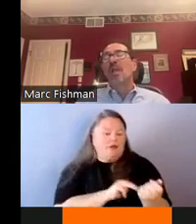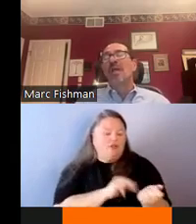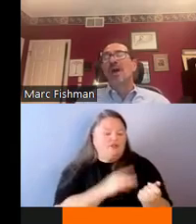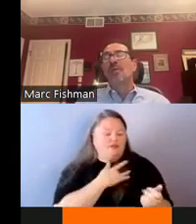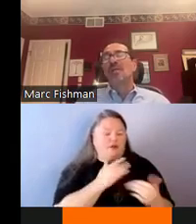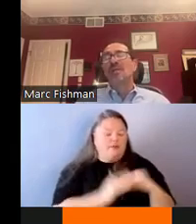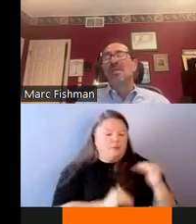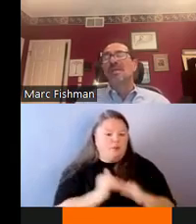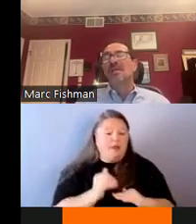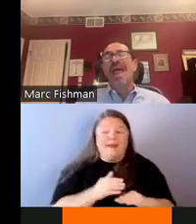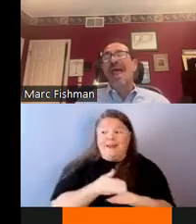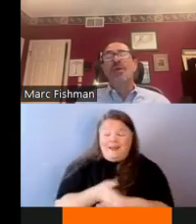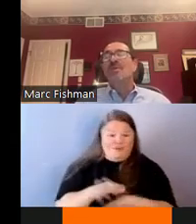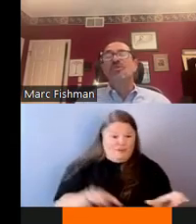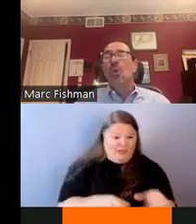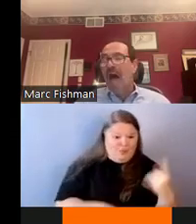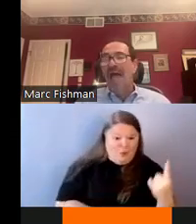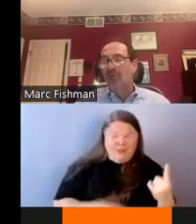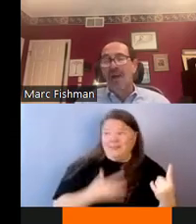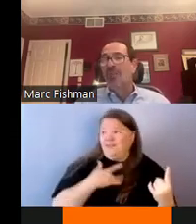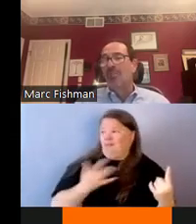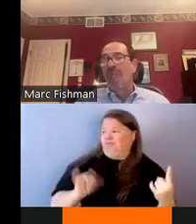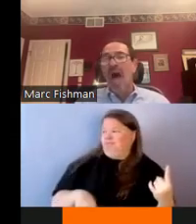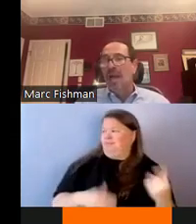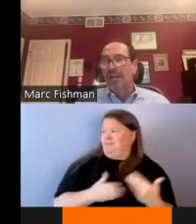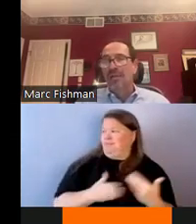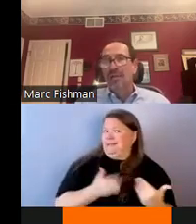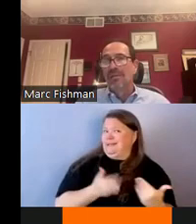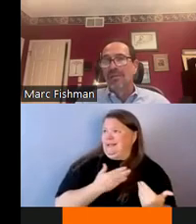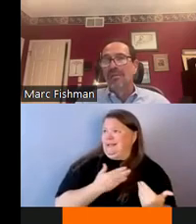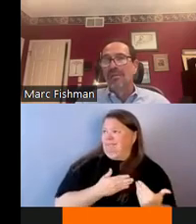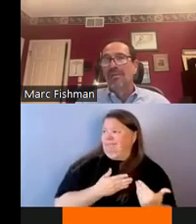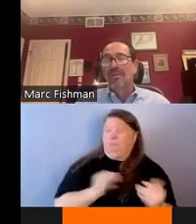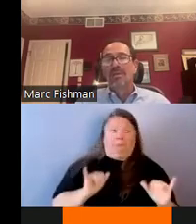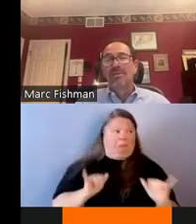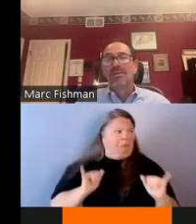done one, they realize how easy it is, and there is no line around the block.